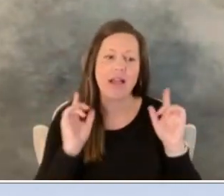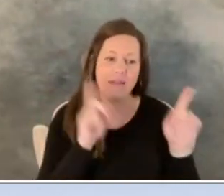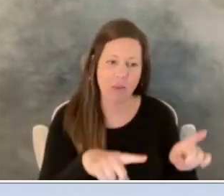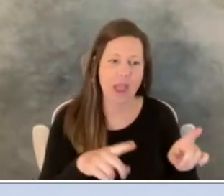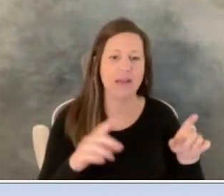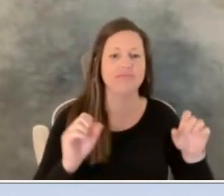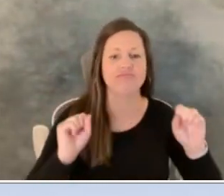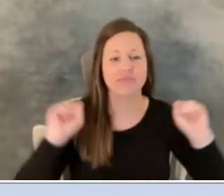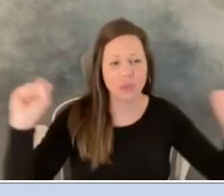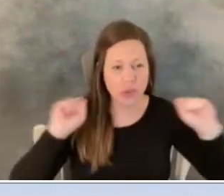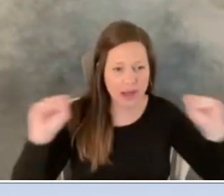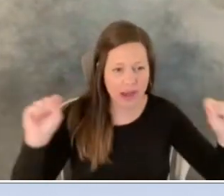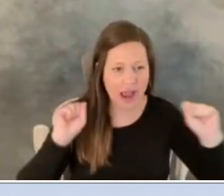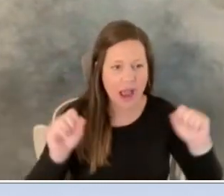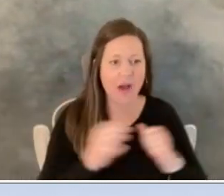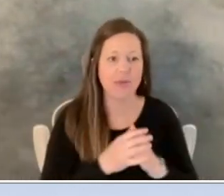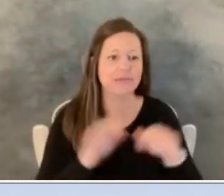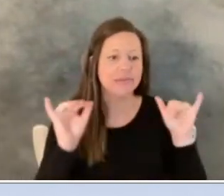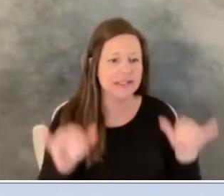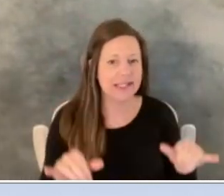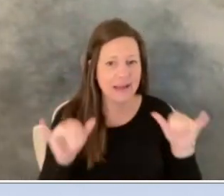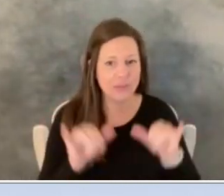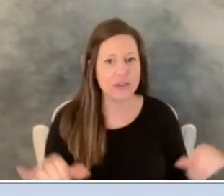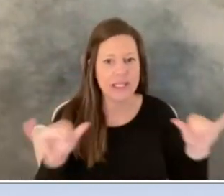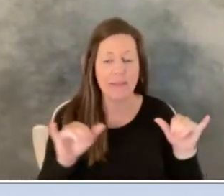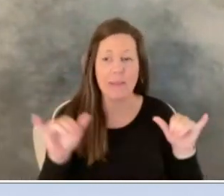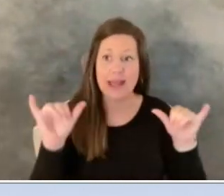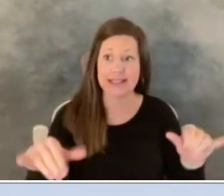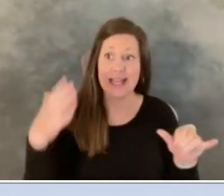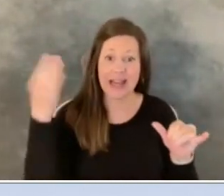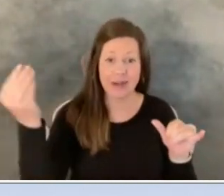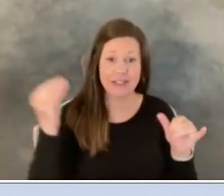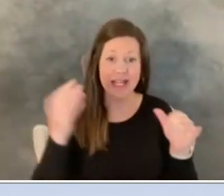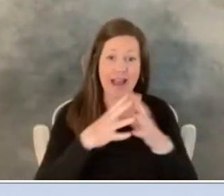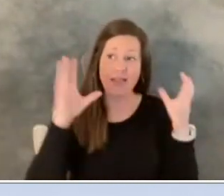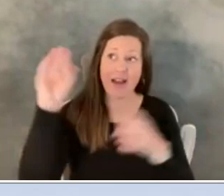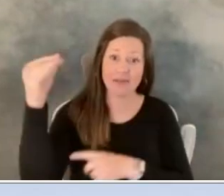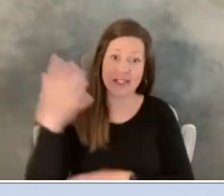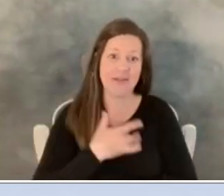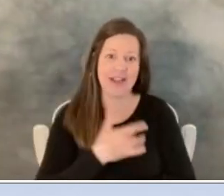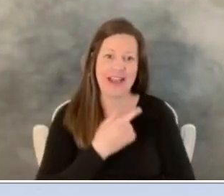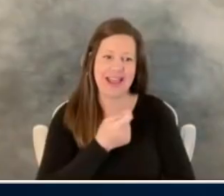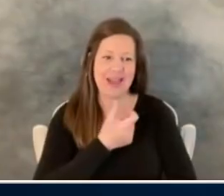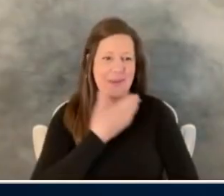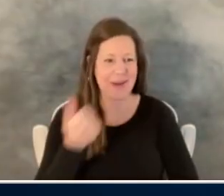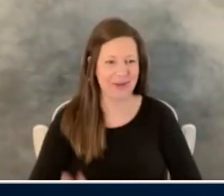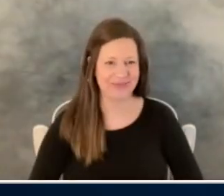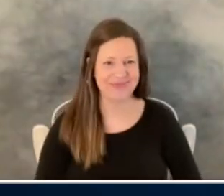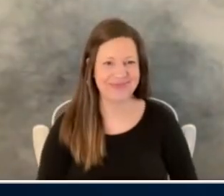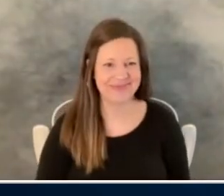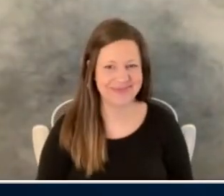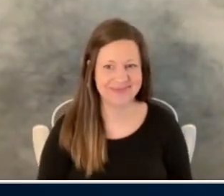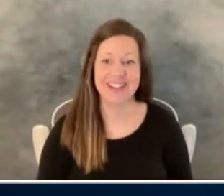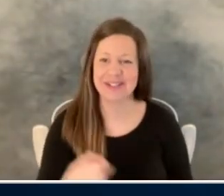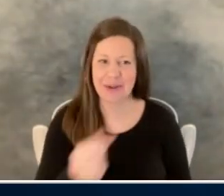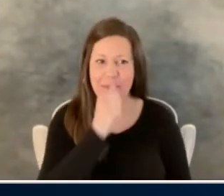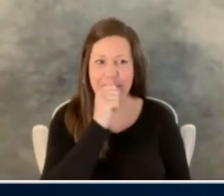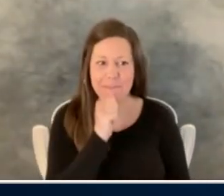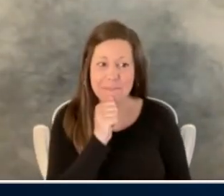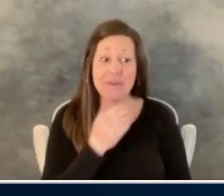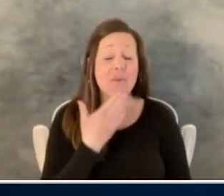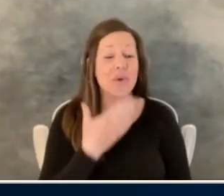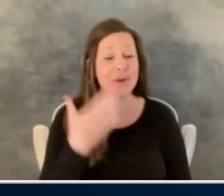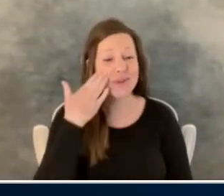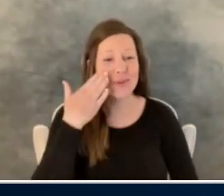just stayed out, got a lot of sun, and feeling a little better now. You just powered through it. Well, it's good to know even Yes. the